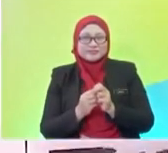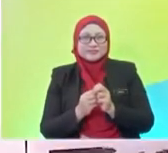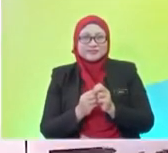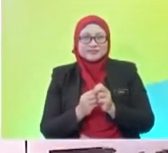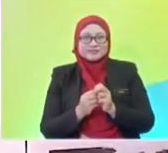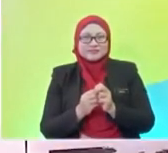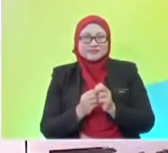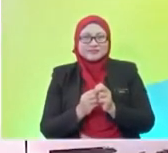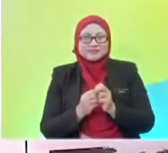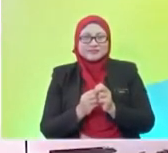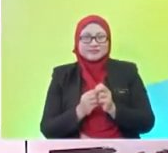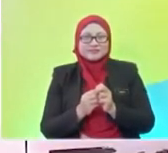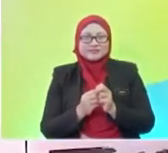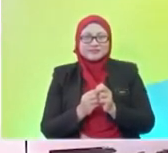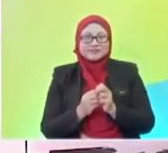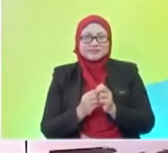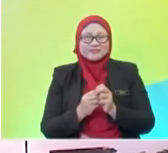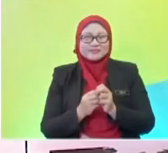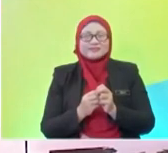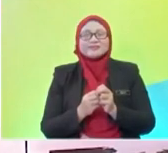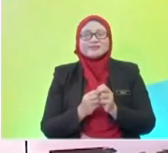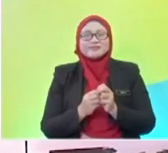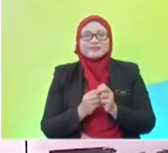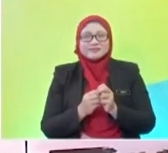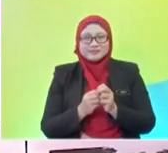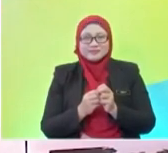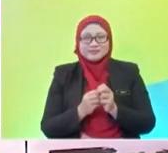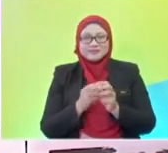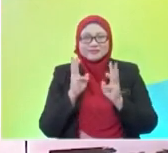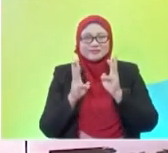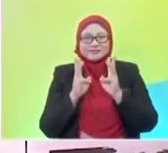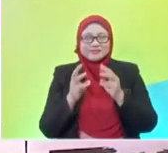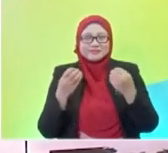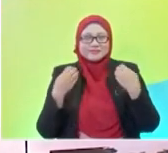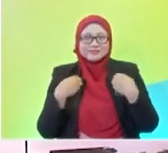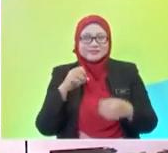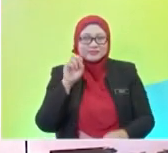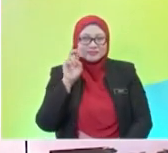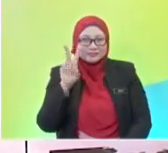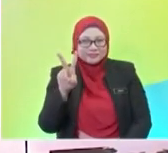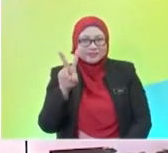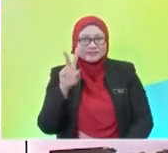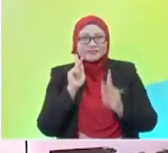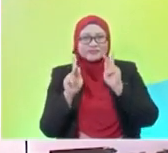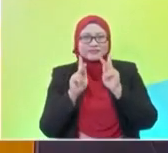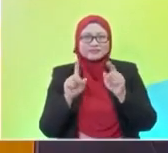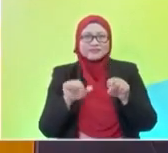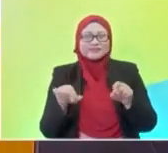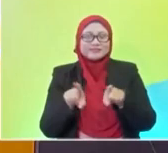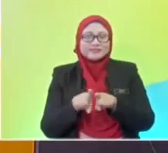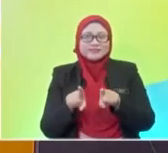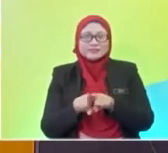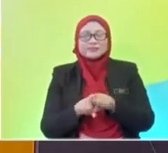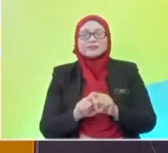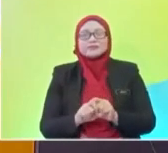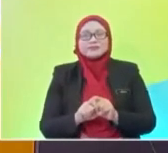words. Some words. There are two cards with the same words. Alright, okay. Alright. Okay. So what kind of words can we find,